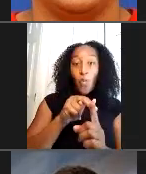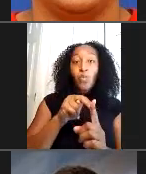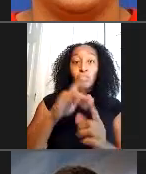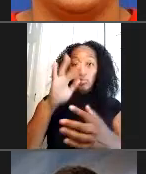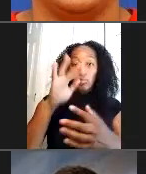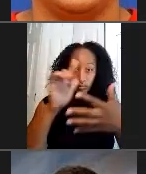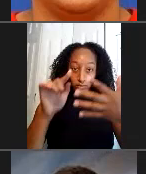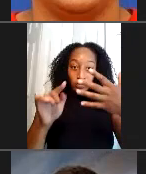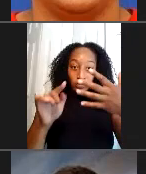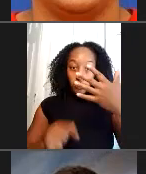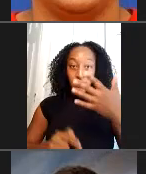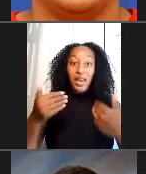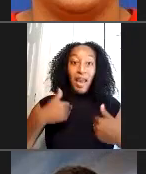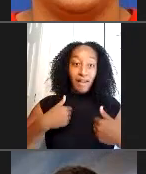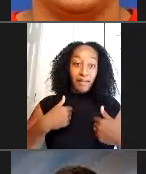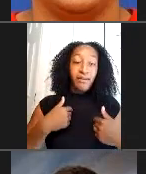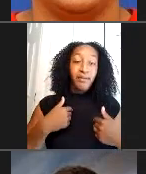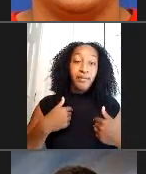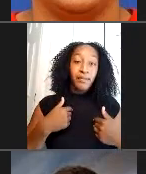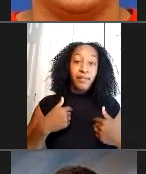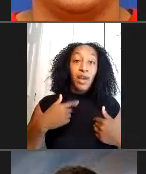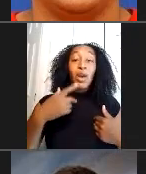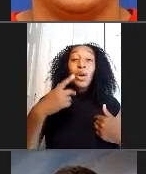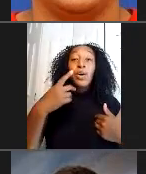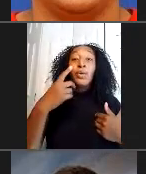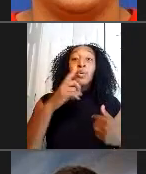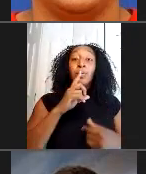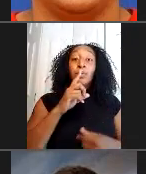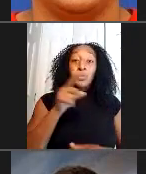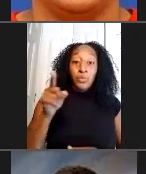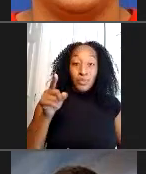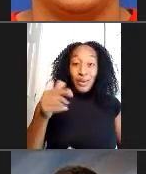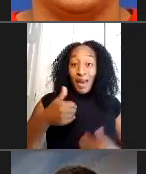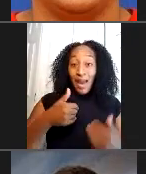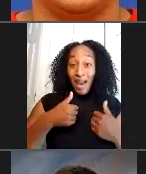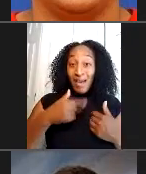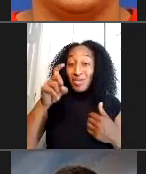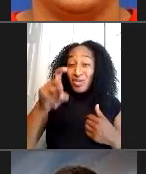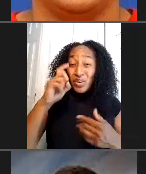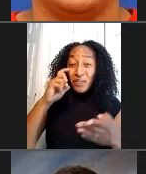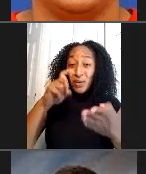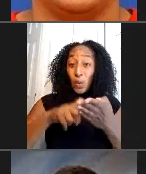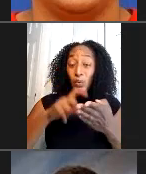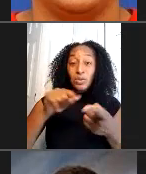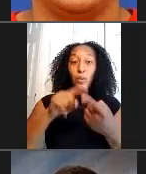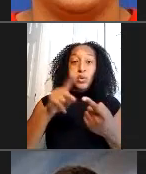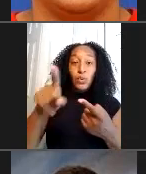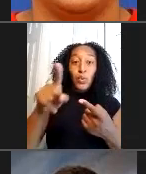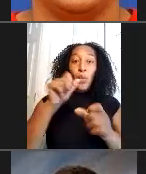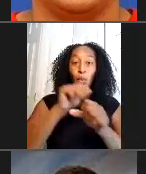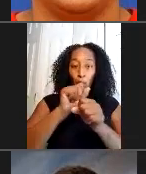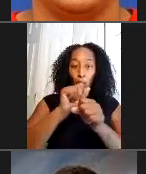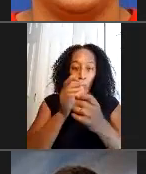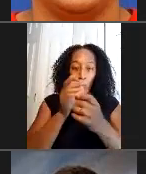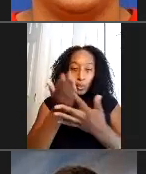So one of the things you would have, should have noticed in working through week 1 was that